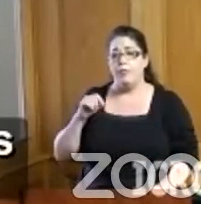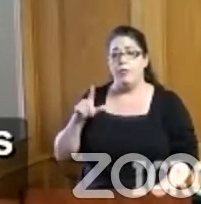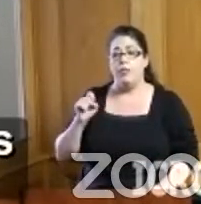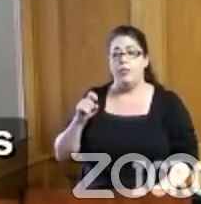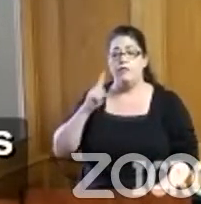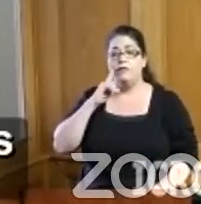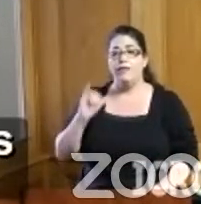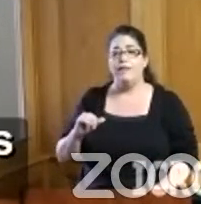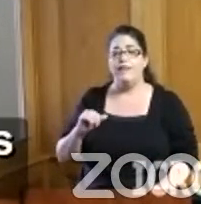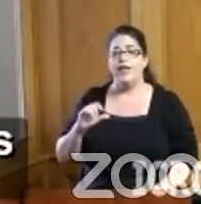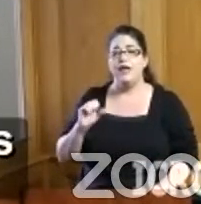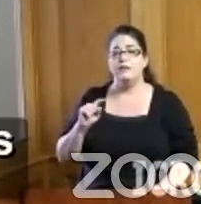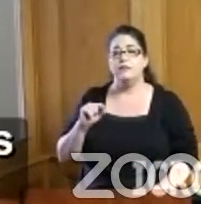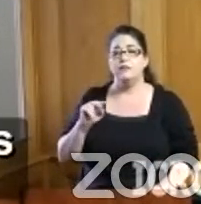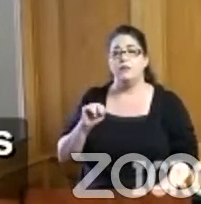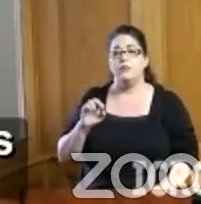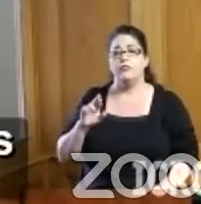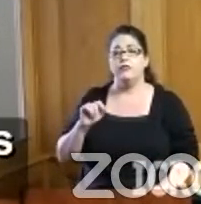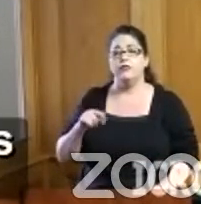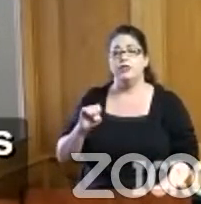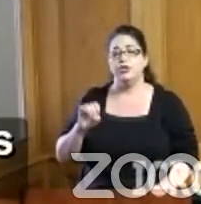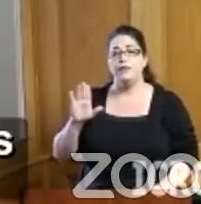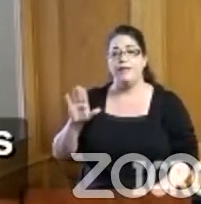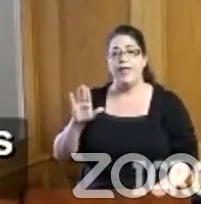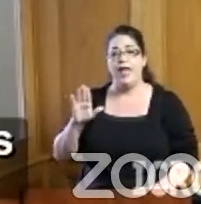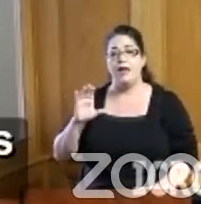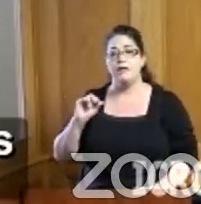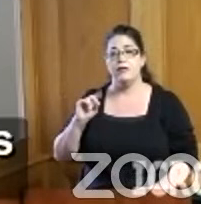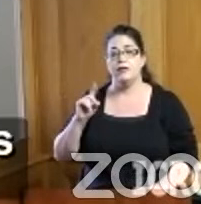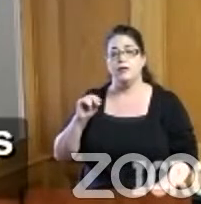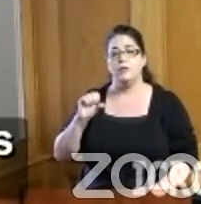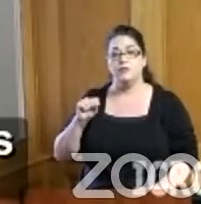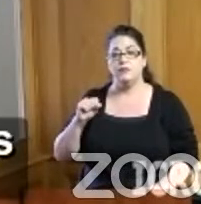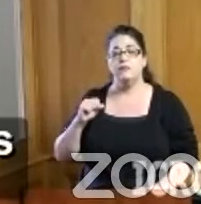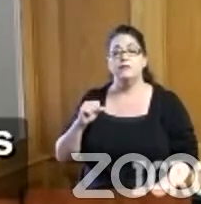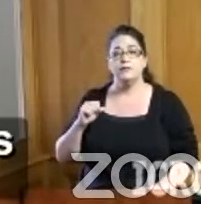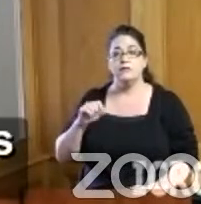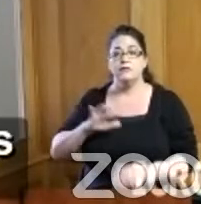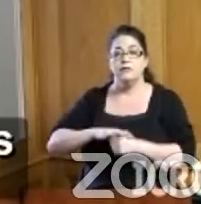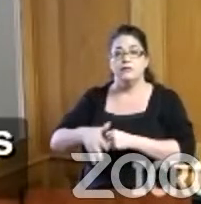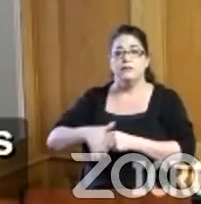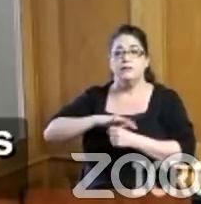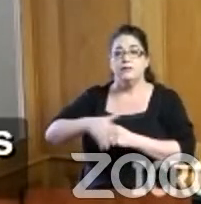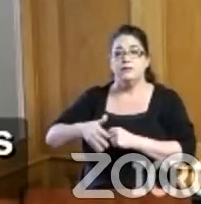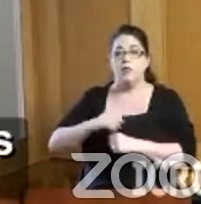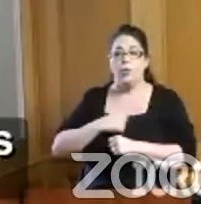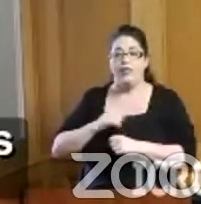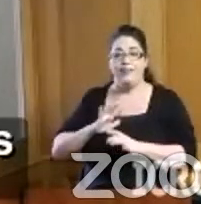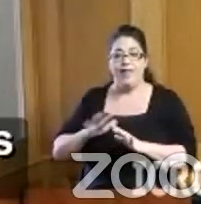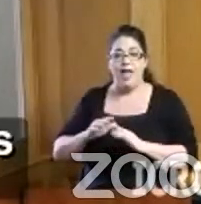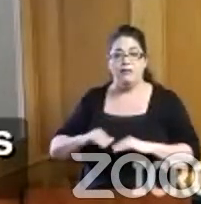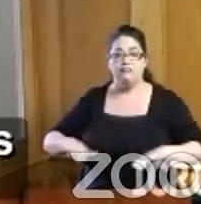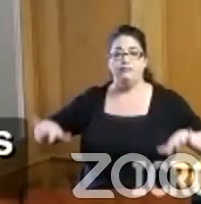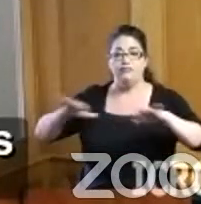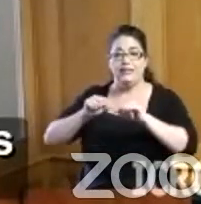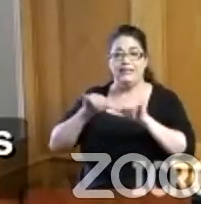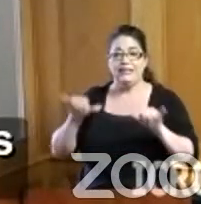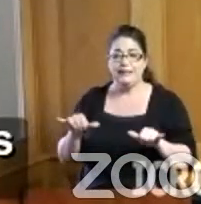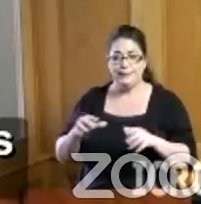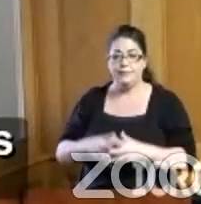Lake condominiums that experienced significant capacity problems with sanitary sewers within the sanitary sewer